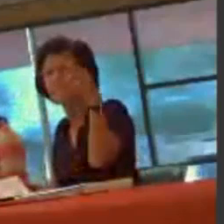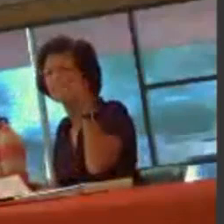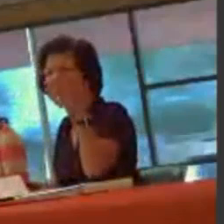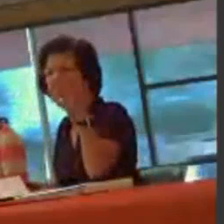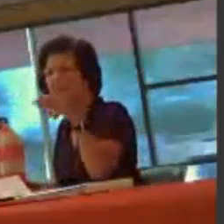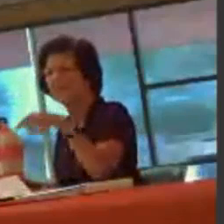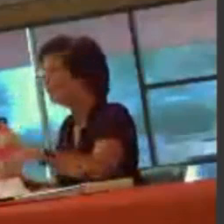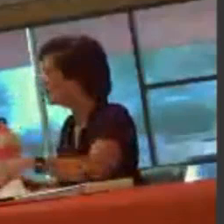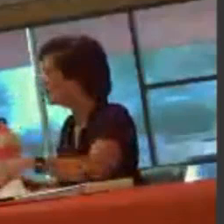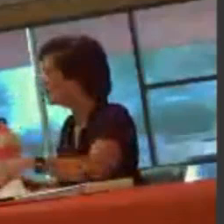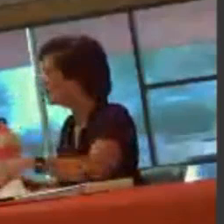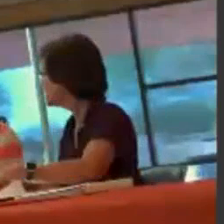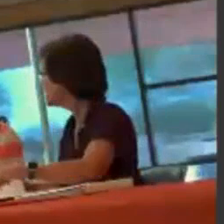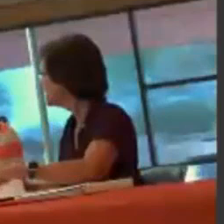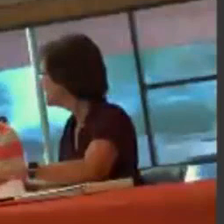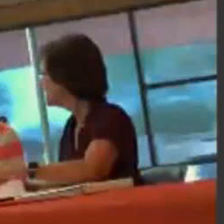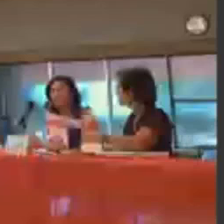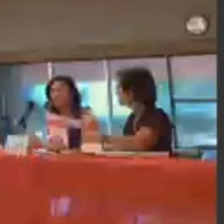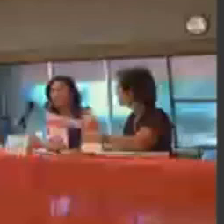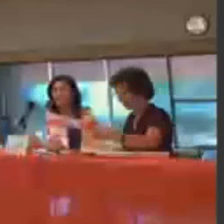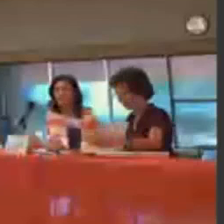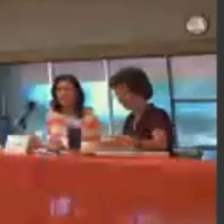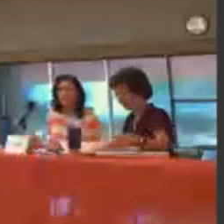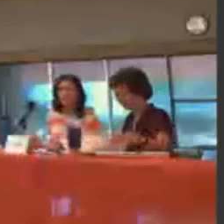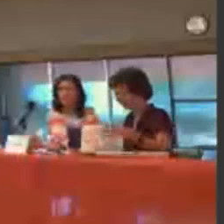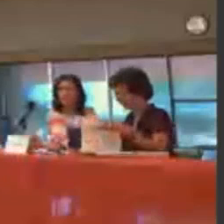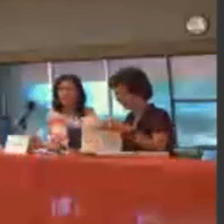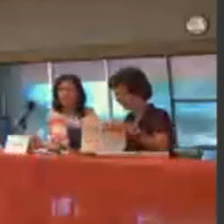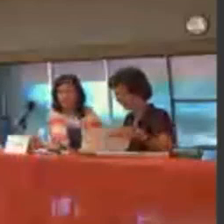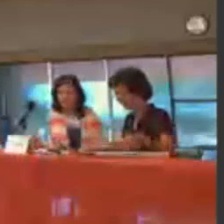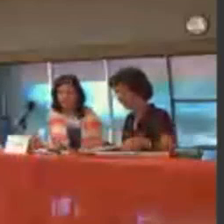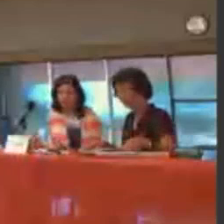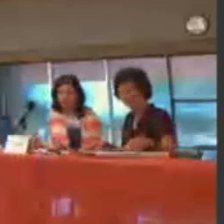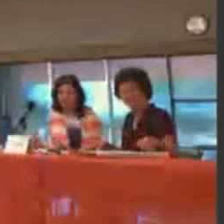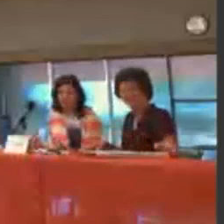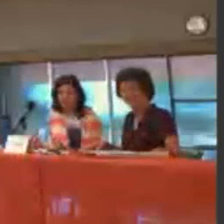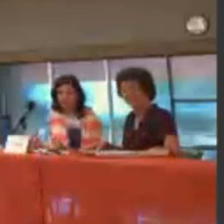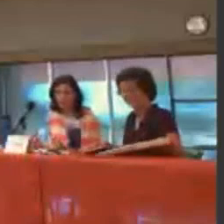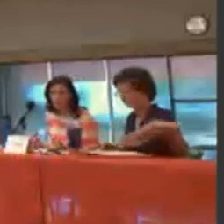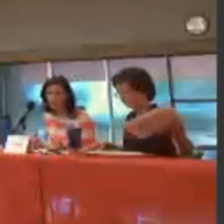neighbors coming? Any of them going to be sitting in? Watchman is in the window.